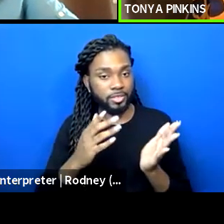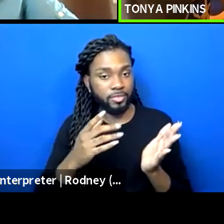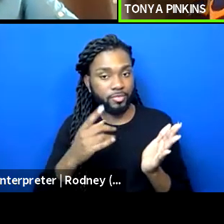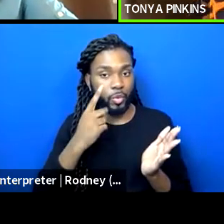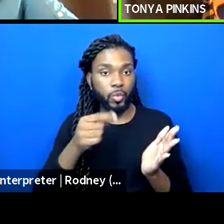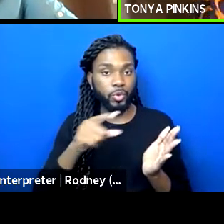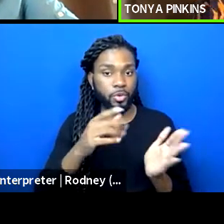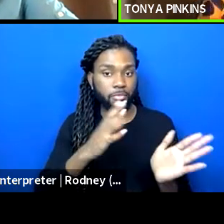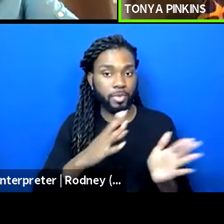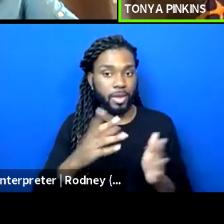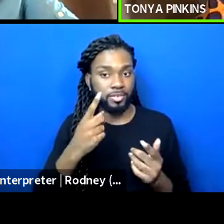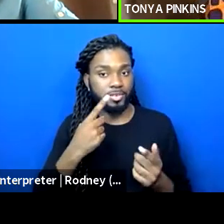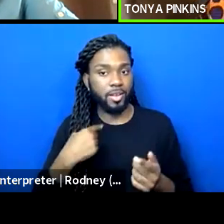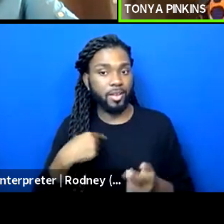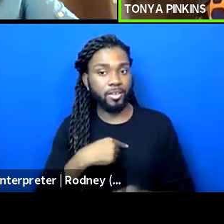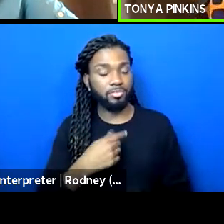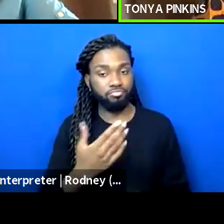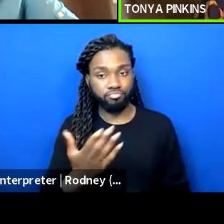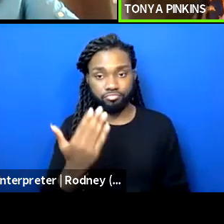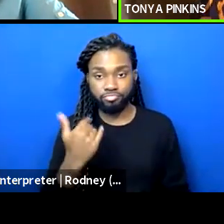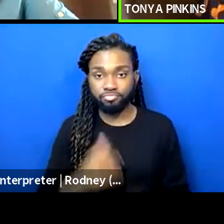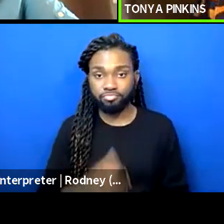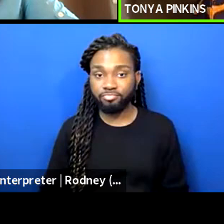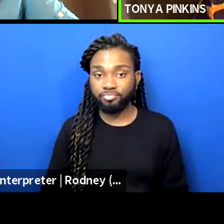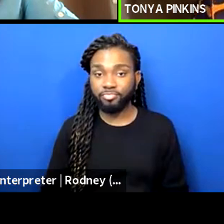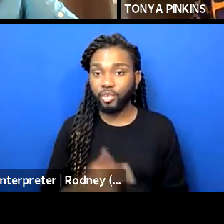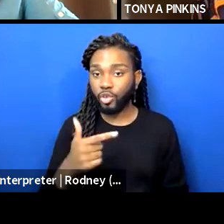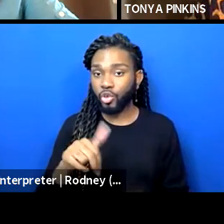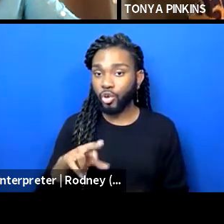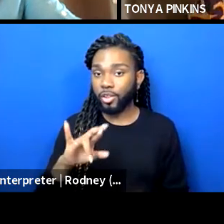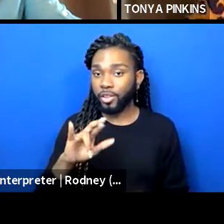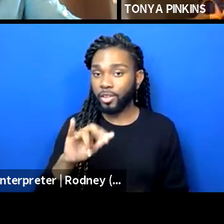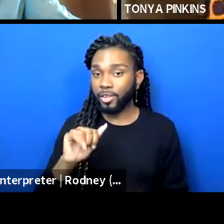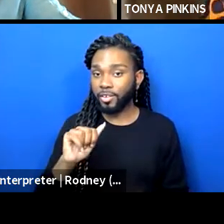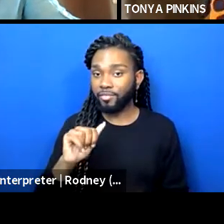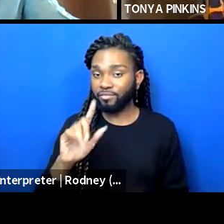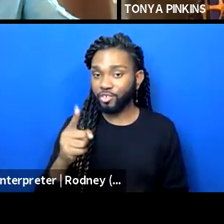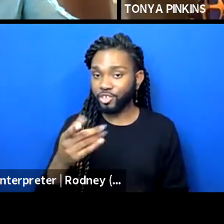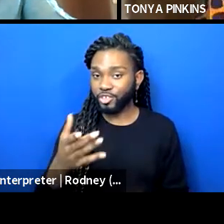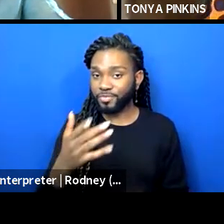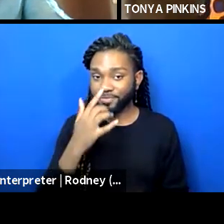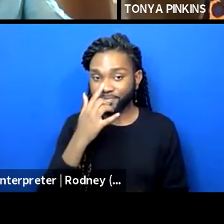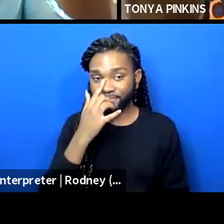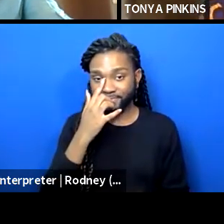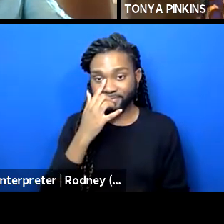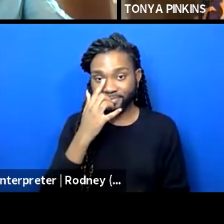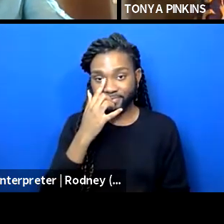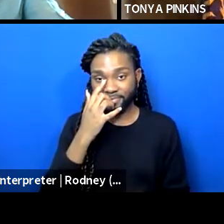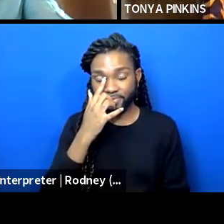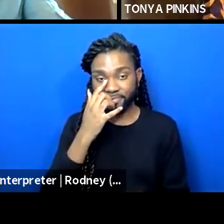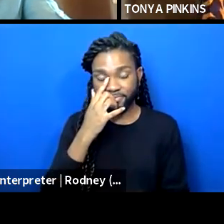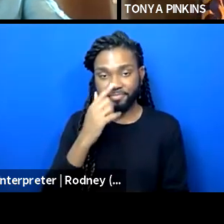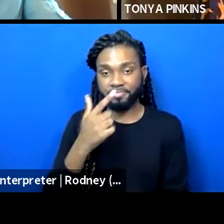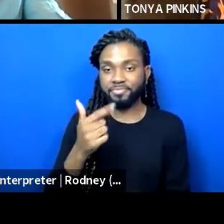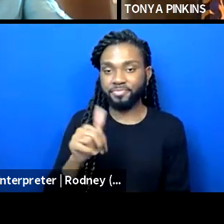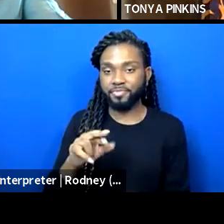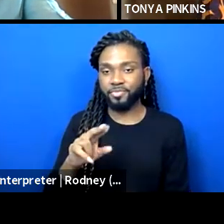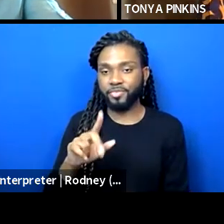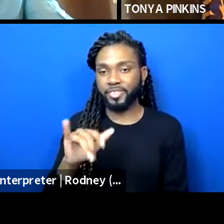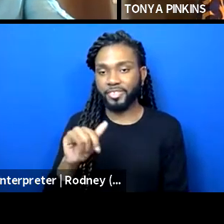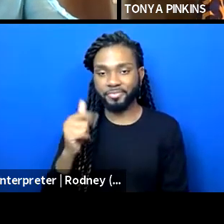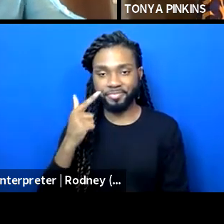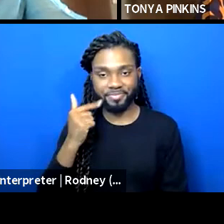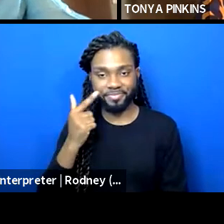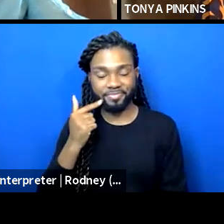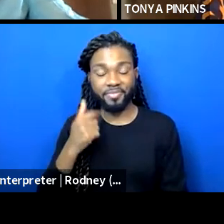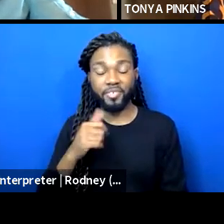make them happen. Garlia, let's start with you. Well, you know, the big thing